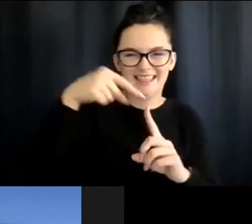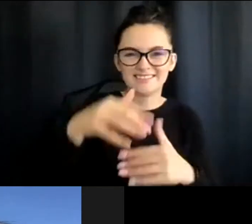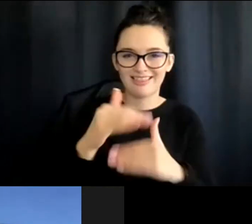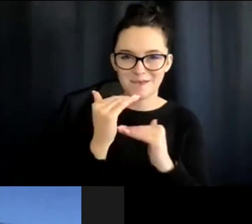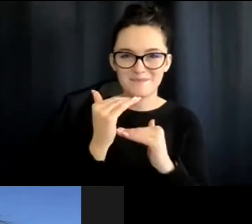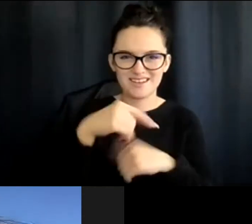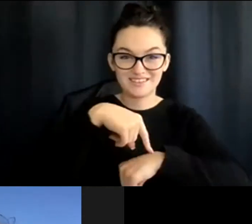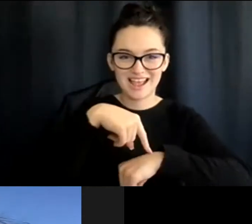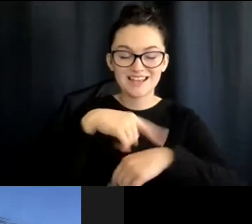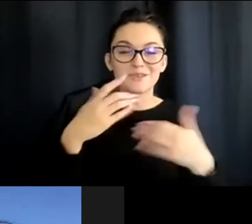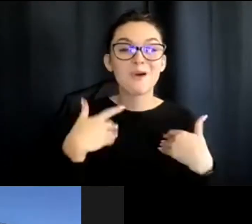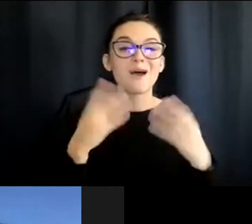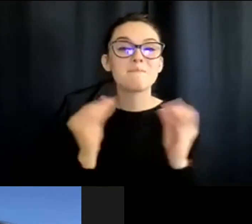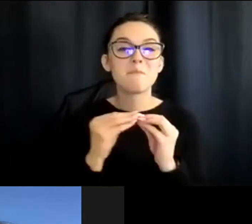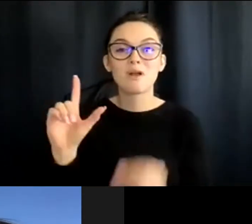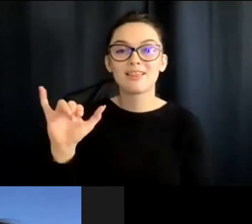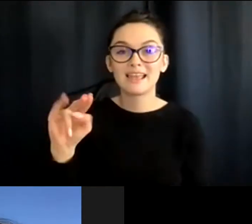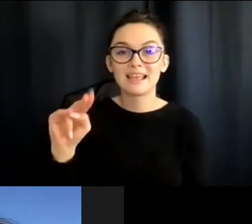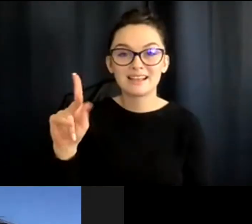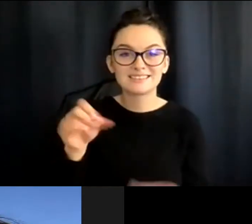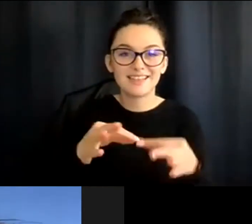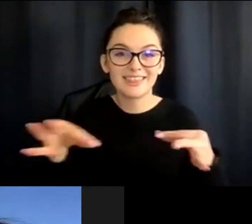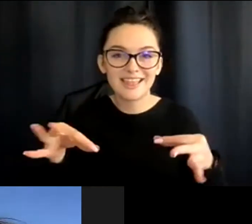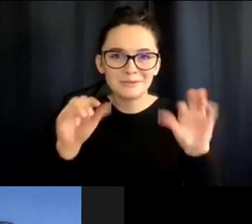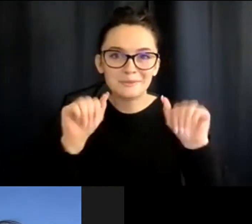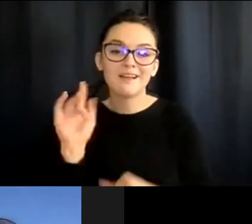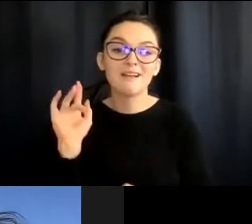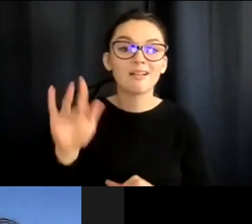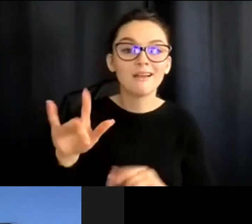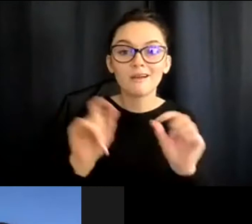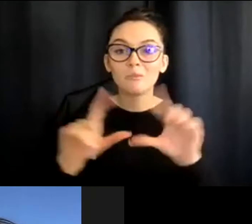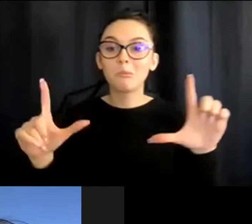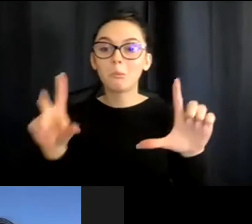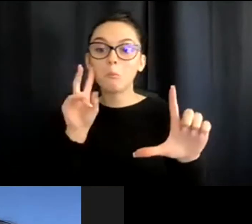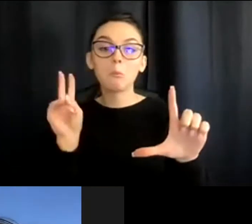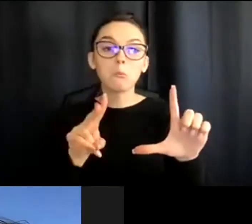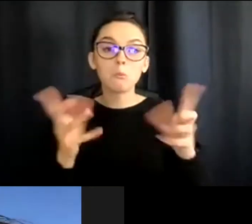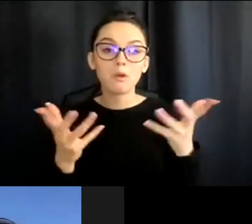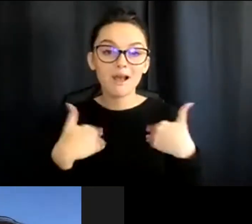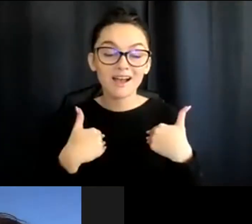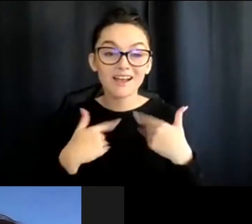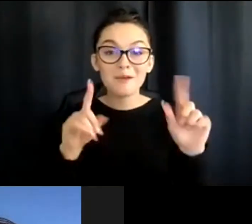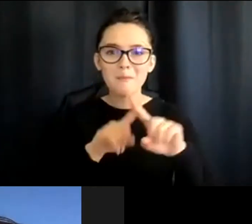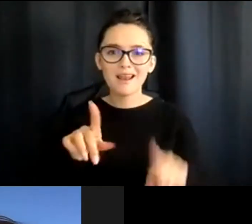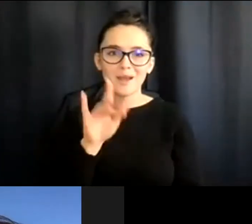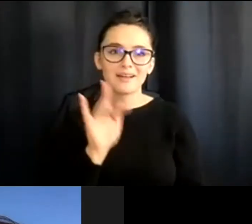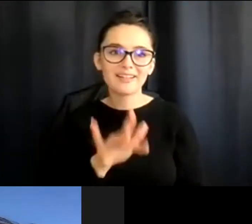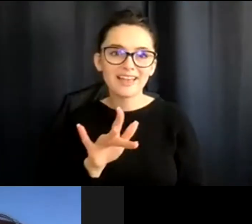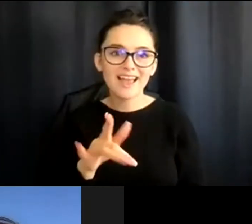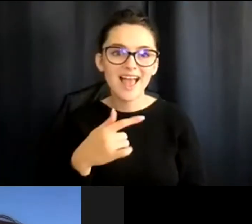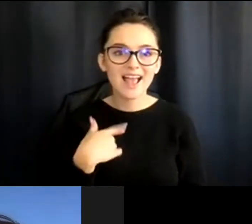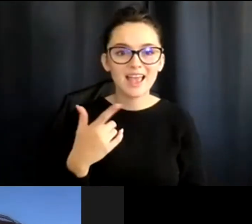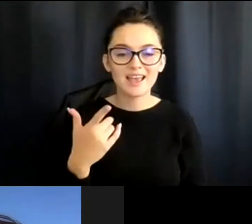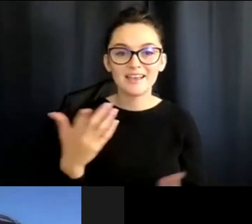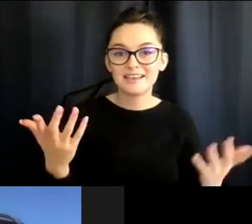extra links for you to explore after we're done. But I'm going to go ahead and play what we saw. We're going to be cutting in and out